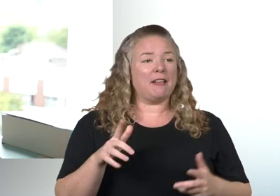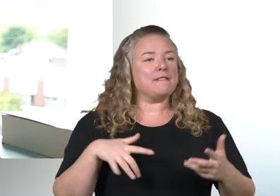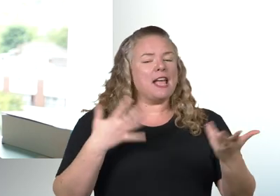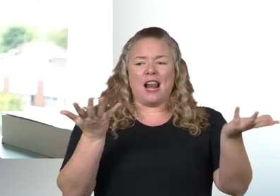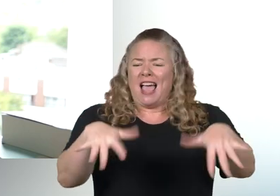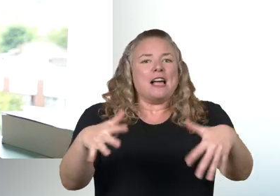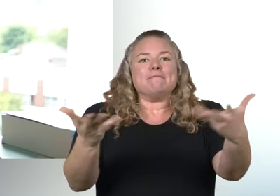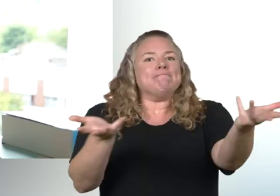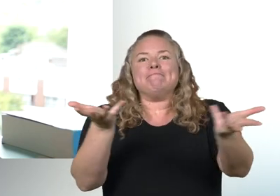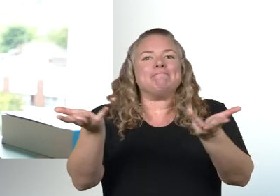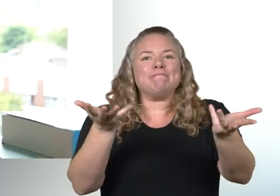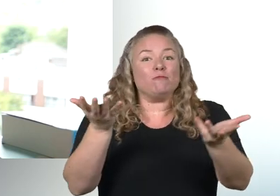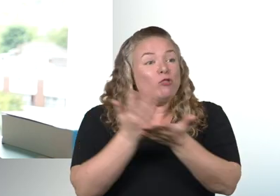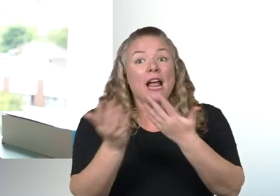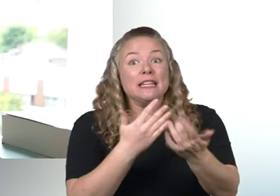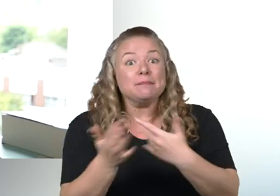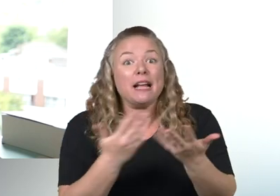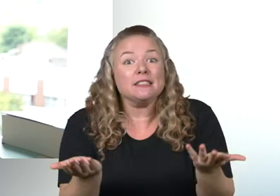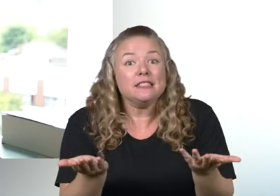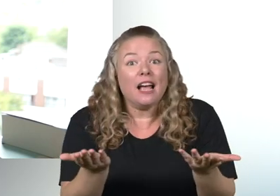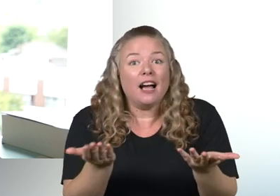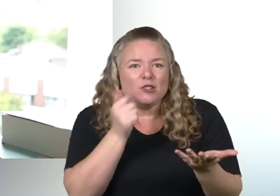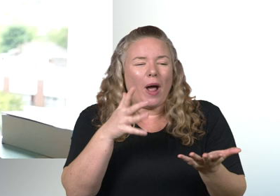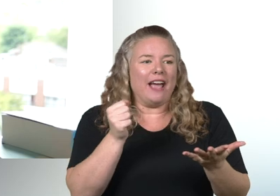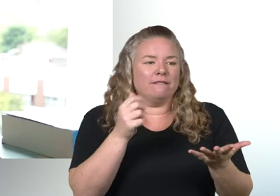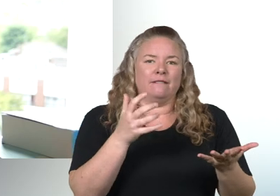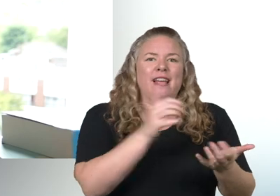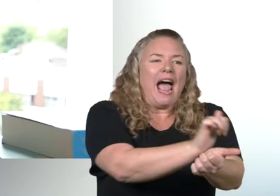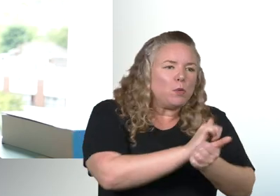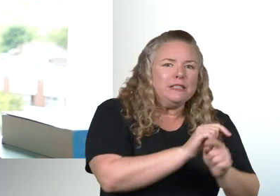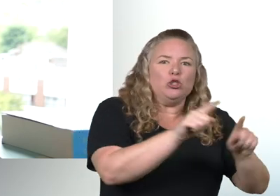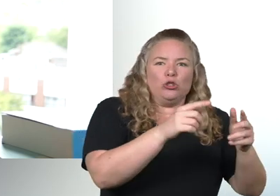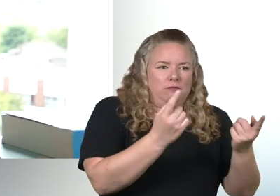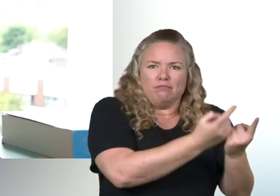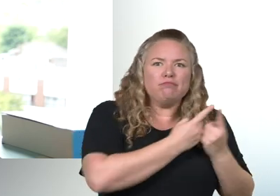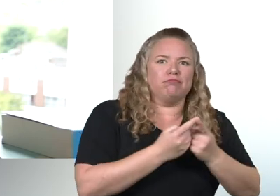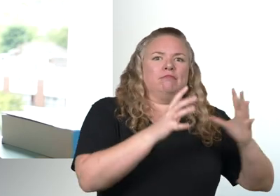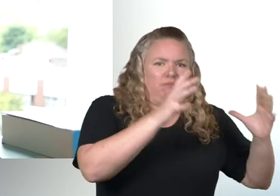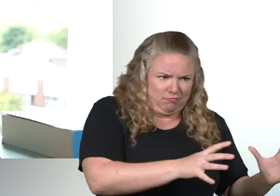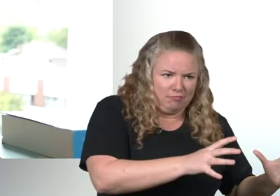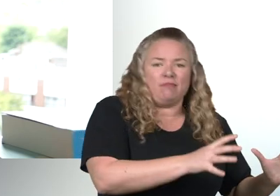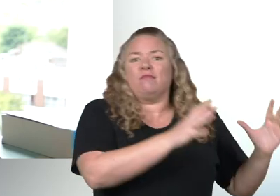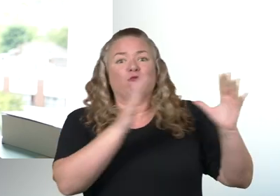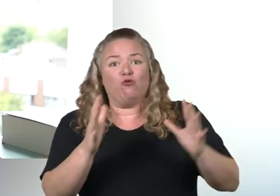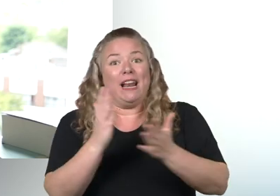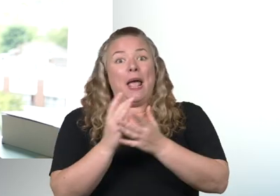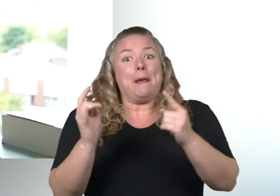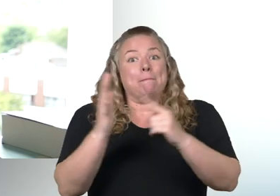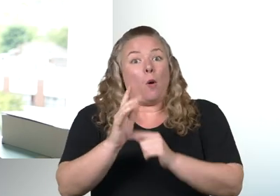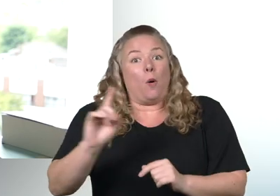category. And in a way, does it matter if, it, you know, outside of the acquisition pool, you